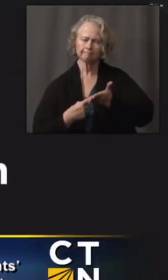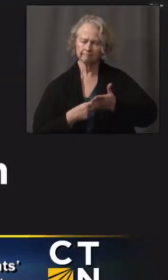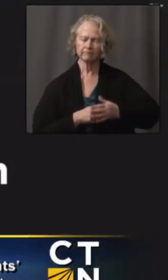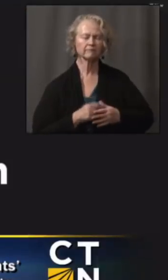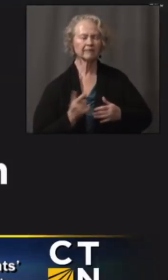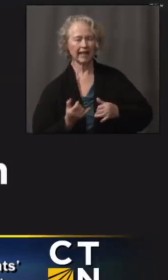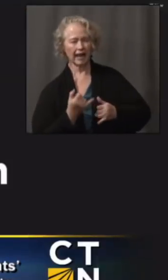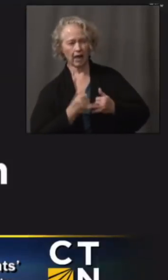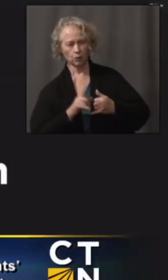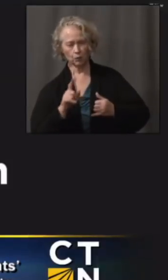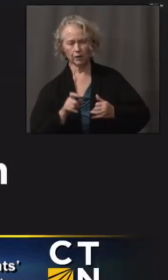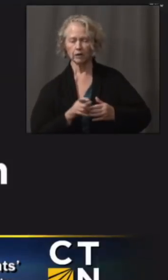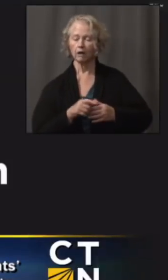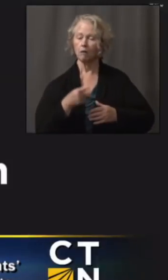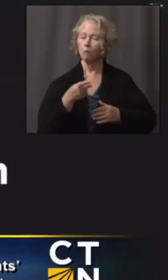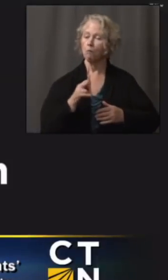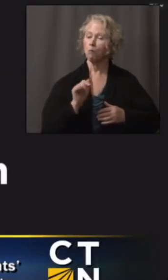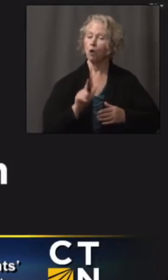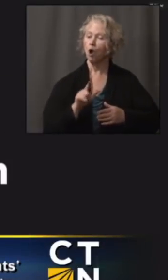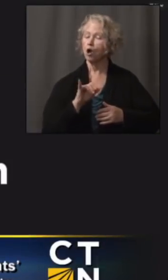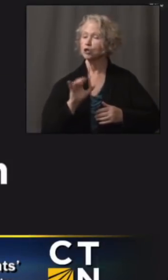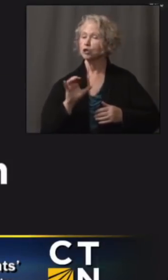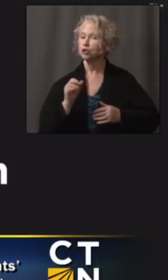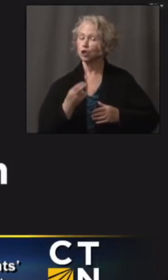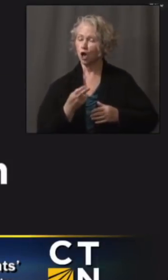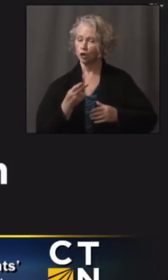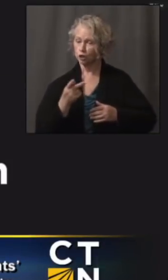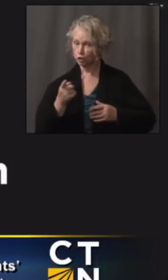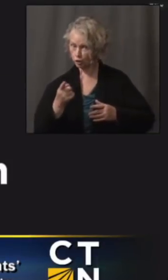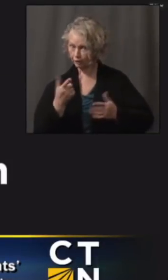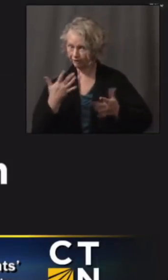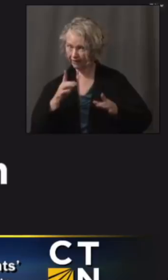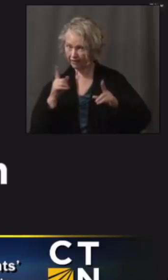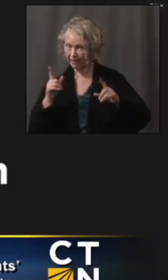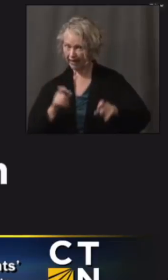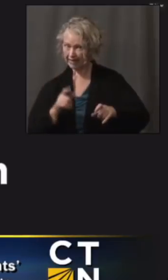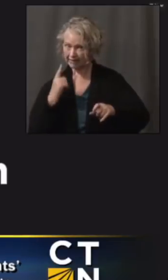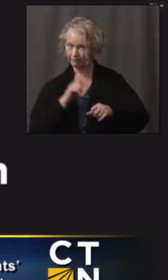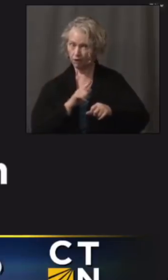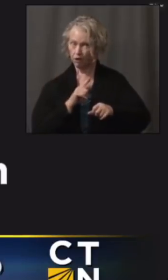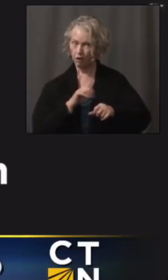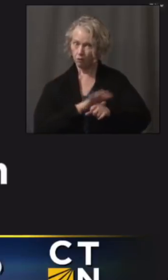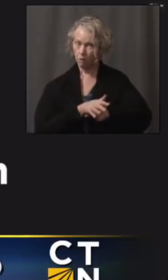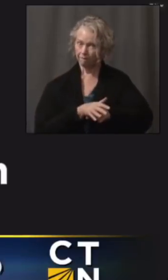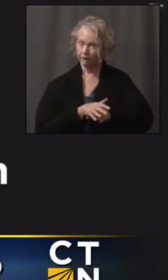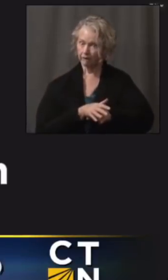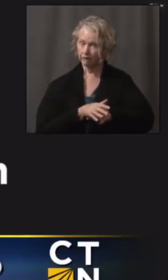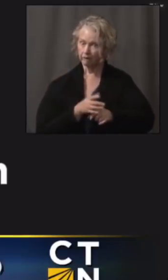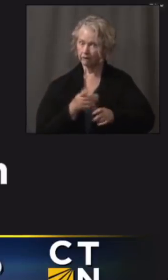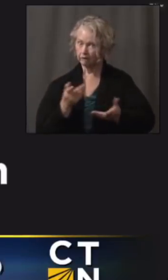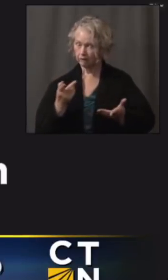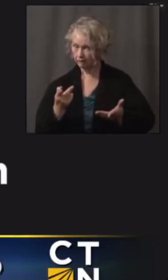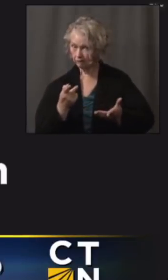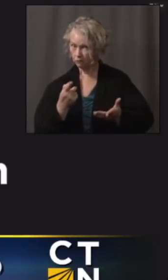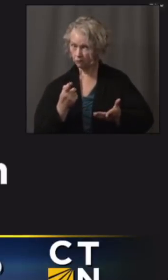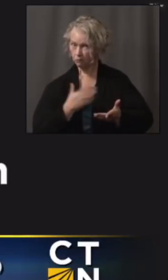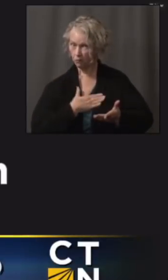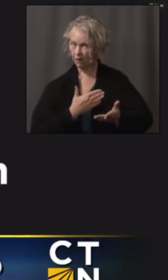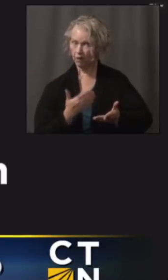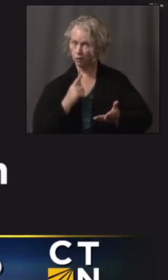real quick, I'm just wondering if Paul and Josh have been tested for COVID in the last few days, and if you're willing to share your